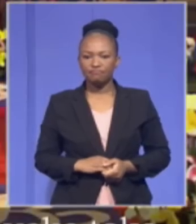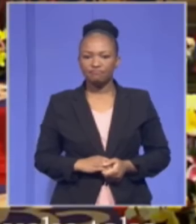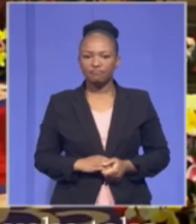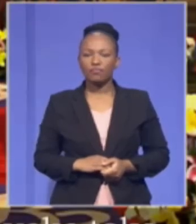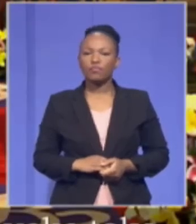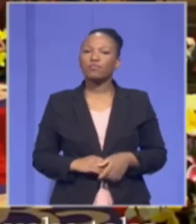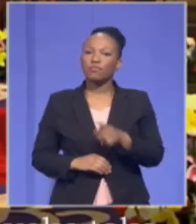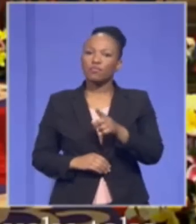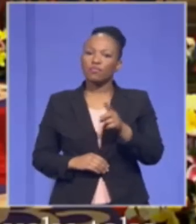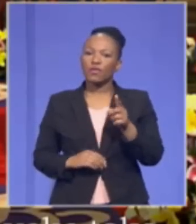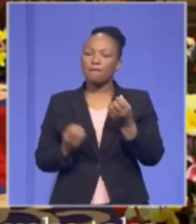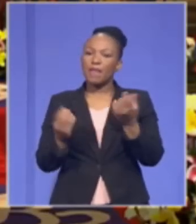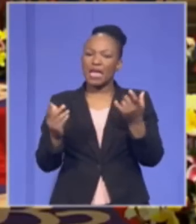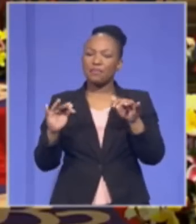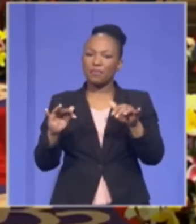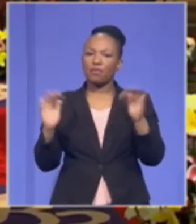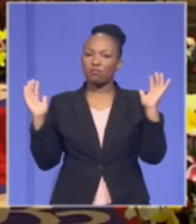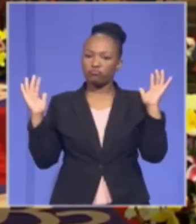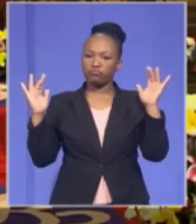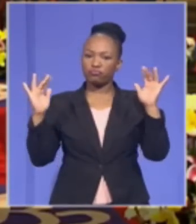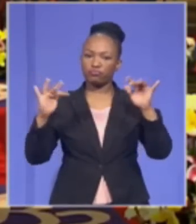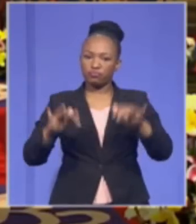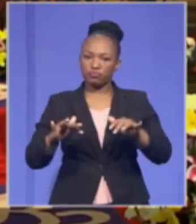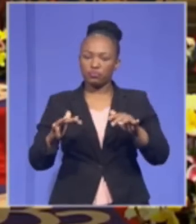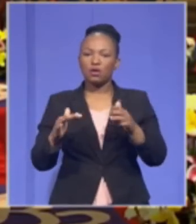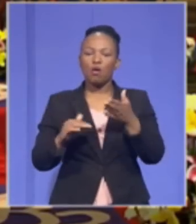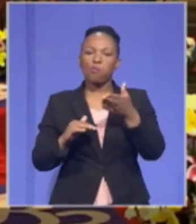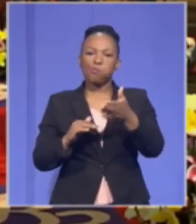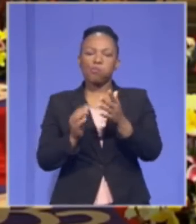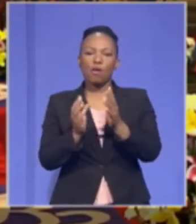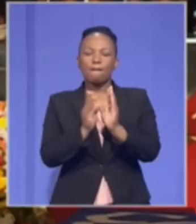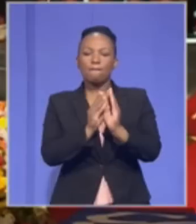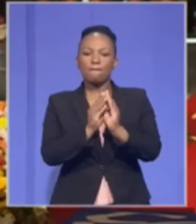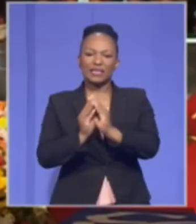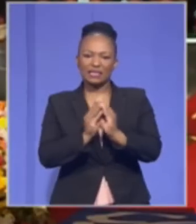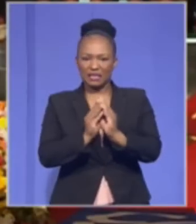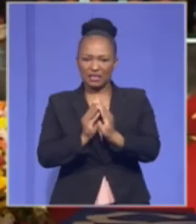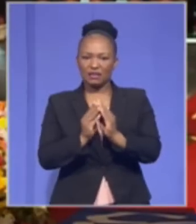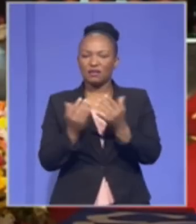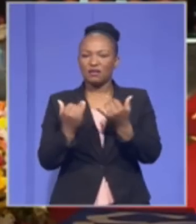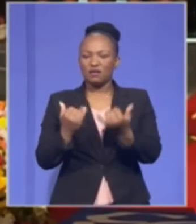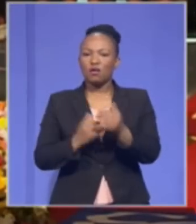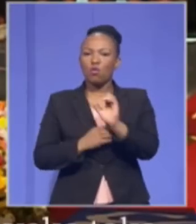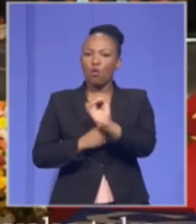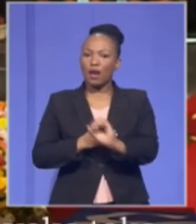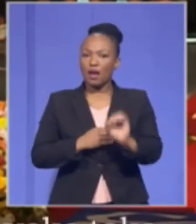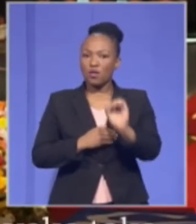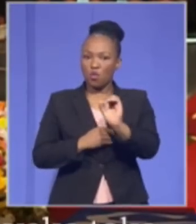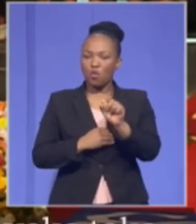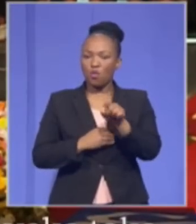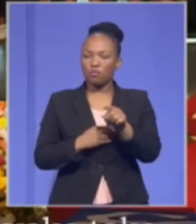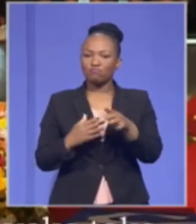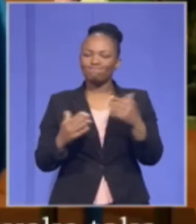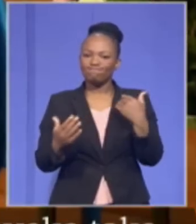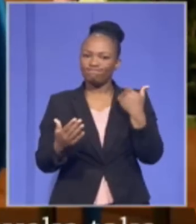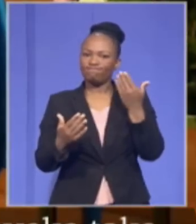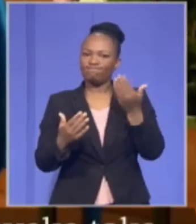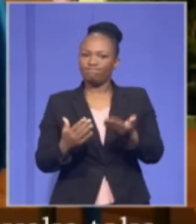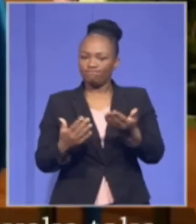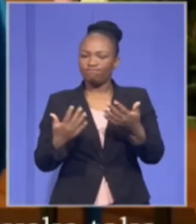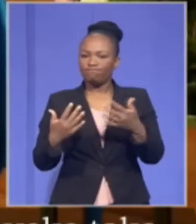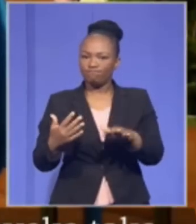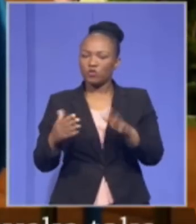Batho ba ba fapanego go tšwa dikarolong ka moka ba be ba kopane ka holong ya setšhaba ka Orlando go la Soweto go boloka le go laelana le